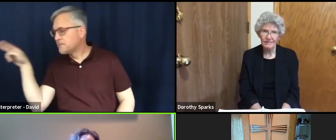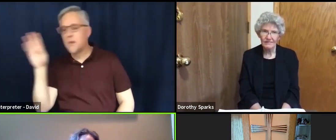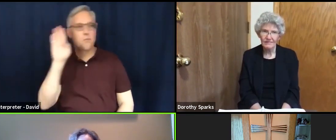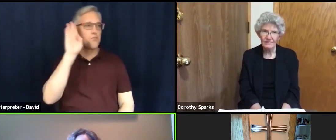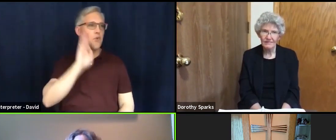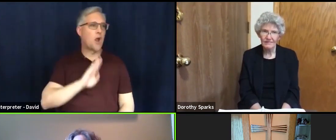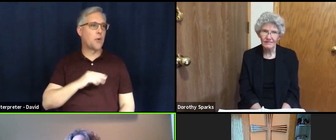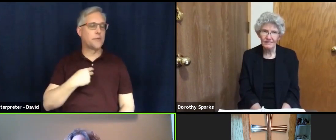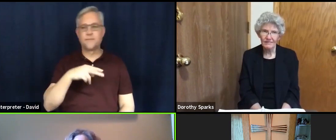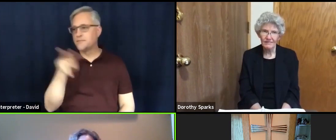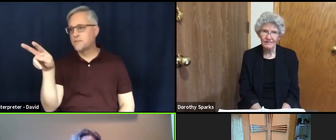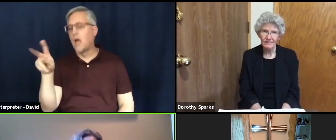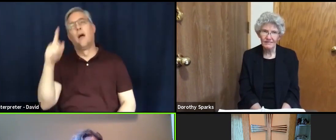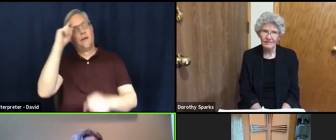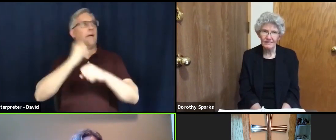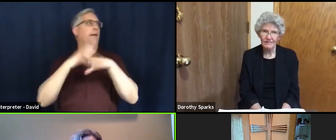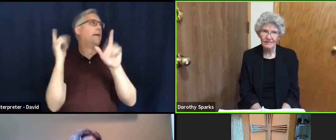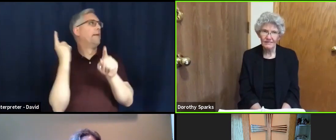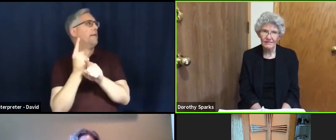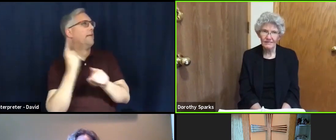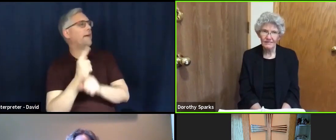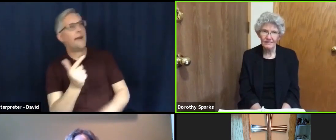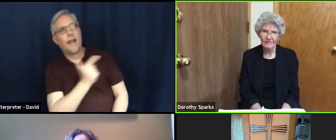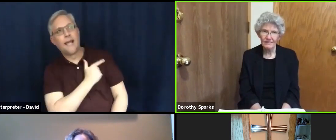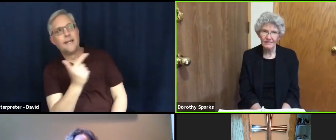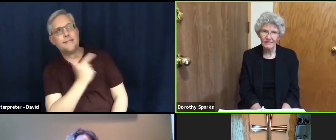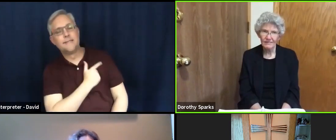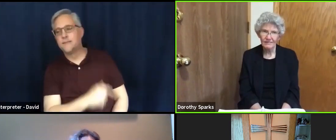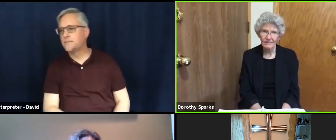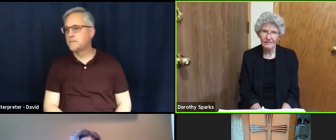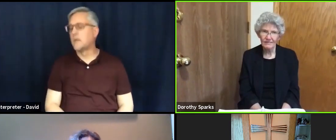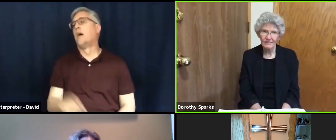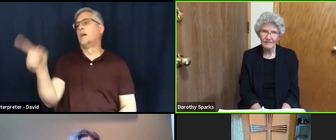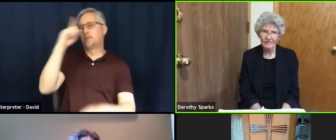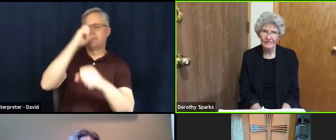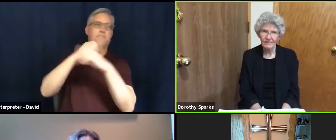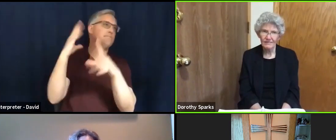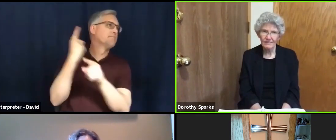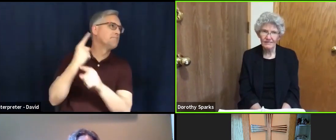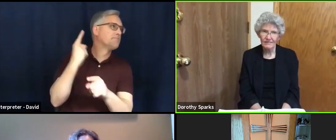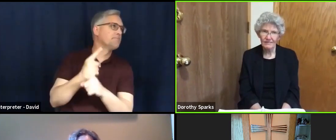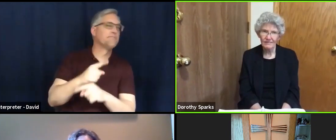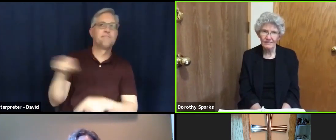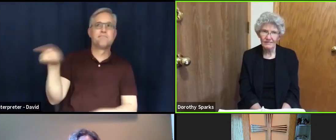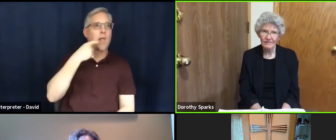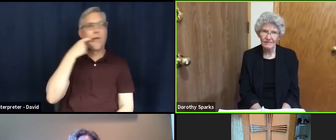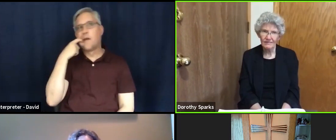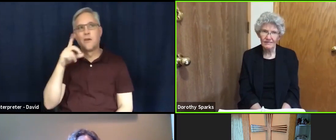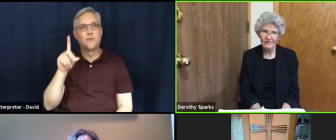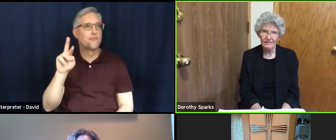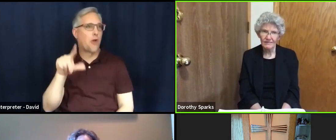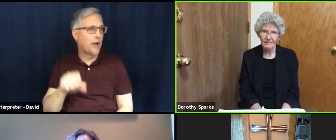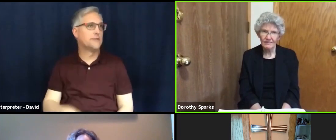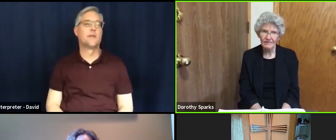and drug addicted and scary. No.